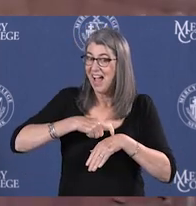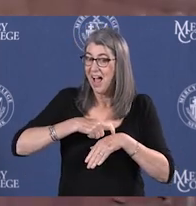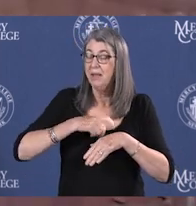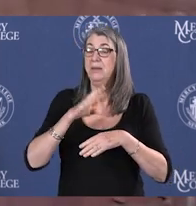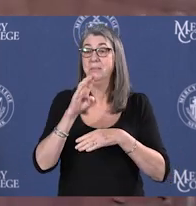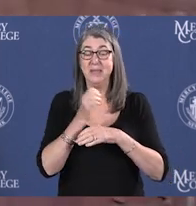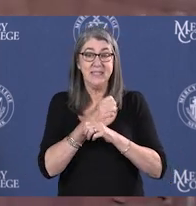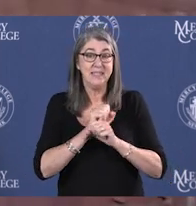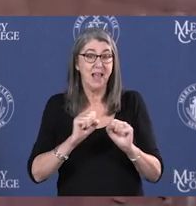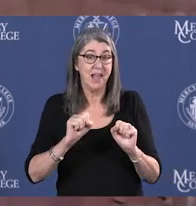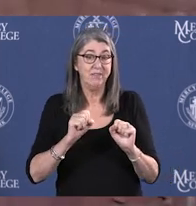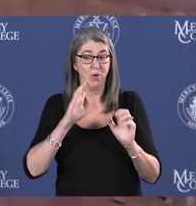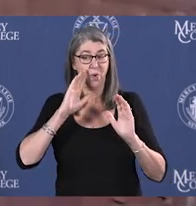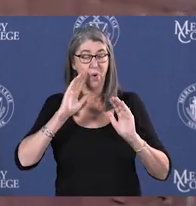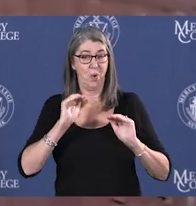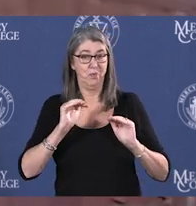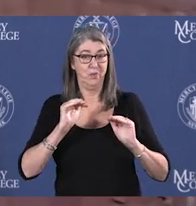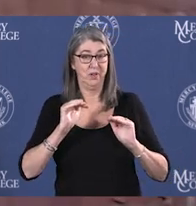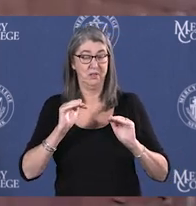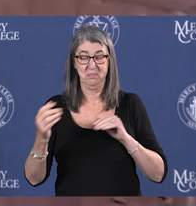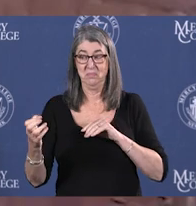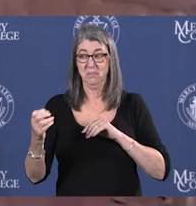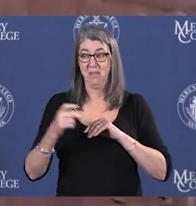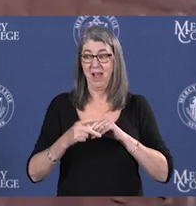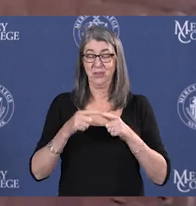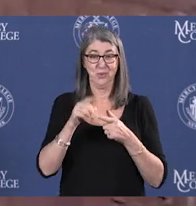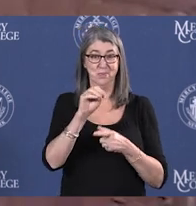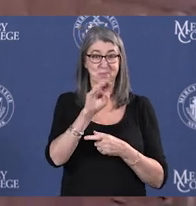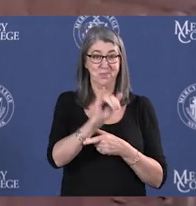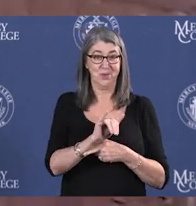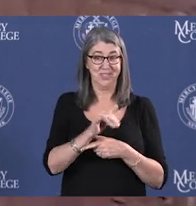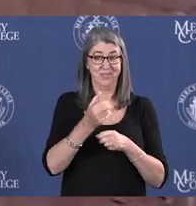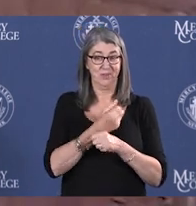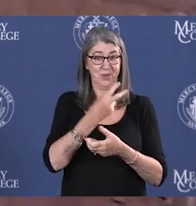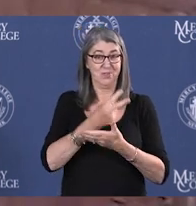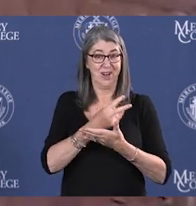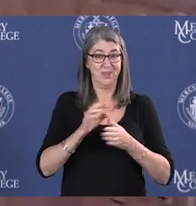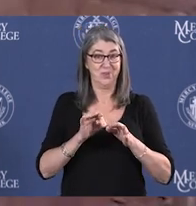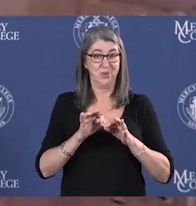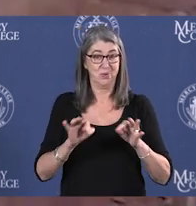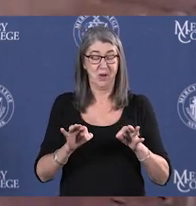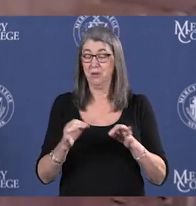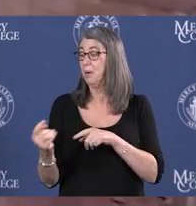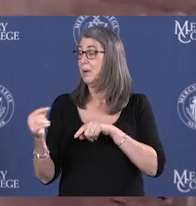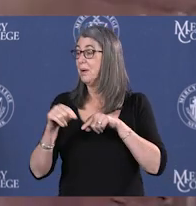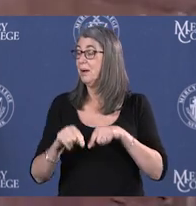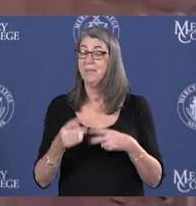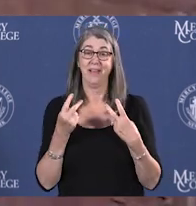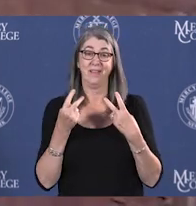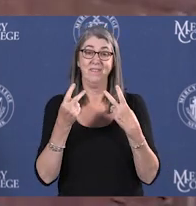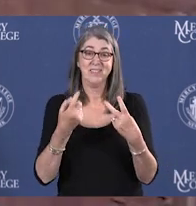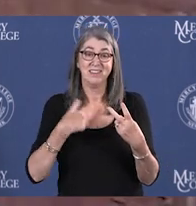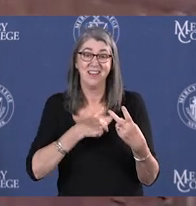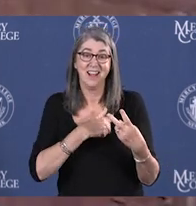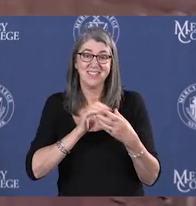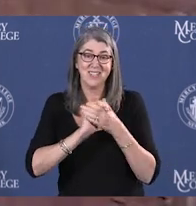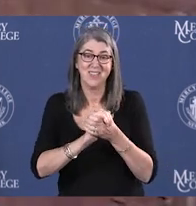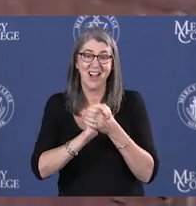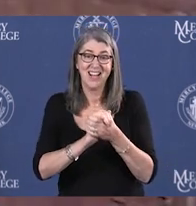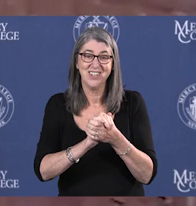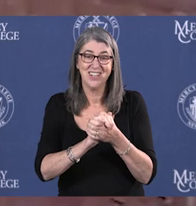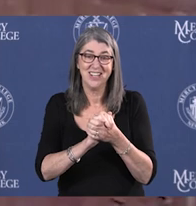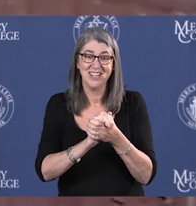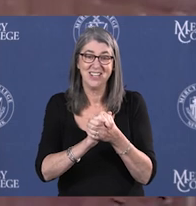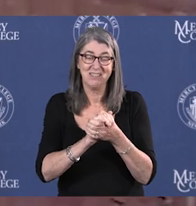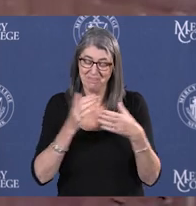be safe. And hopefully you'll be returning to Mercy to get a graduate degree or just to come back and visit us. So congratulations